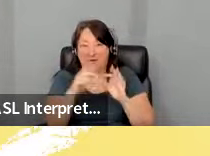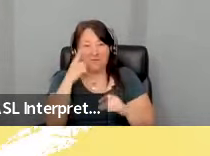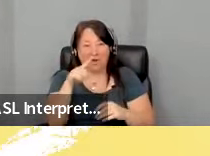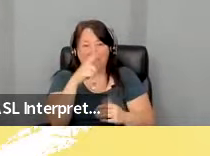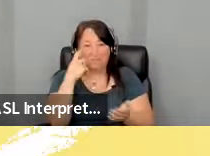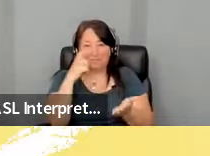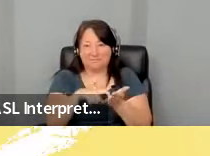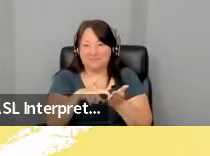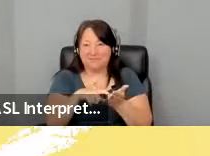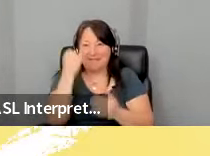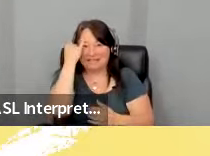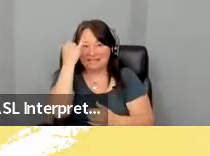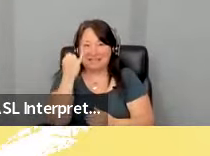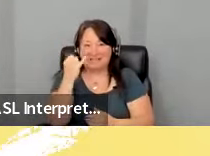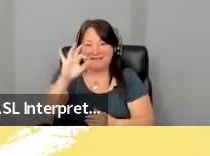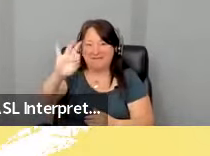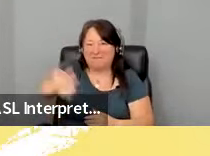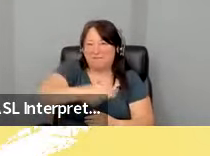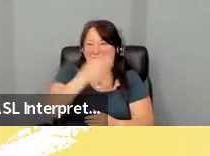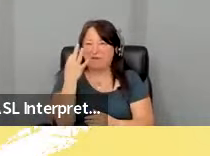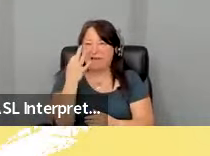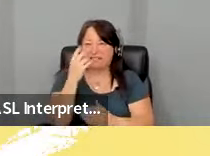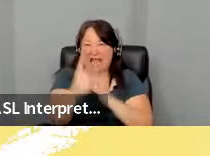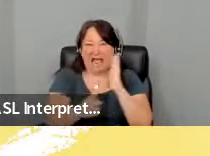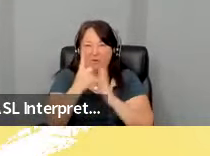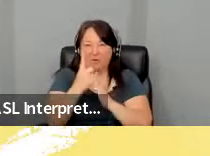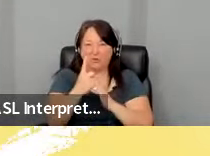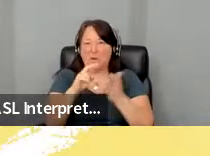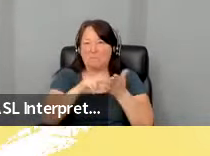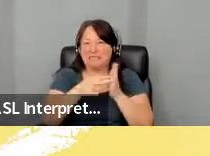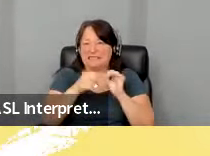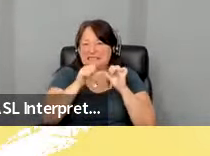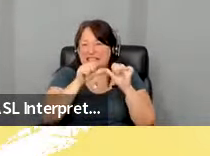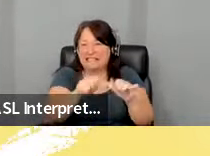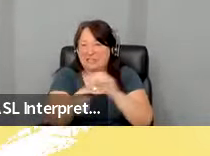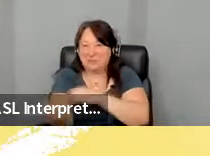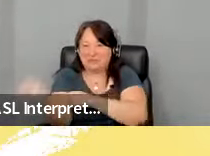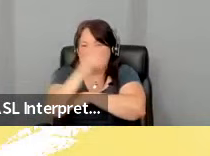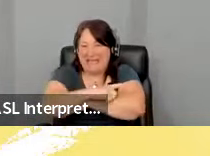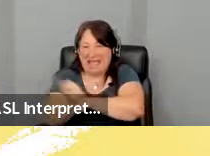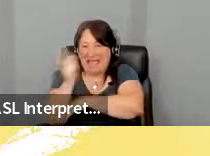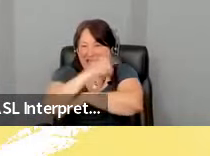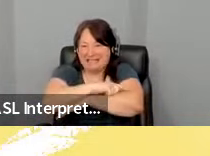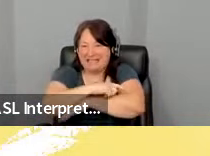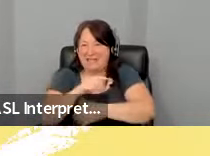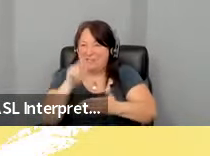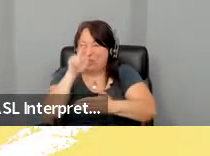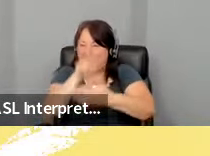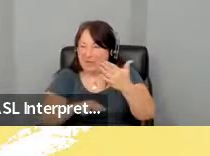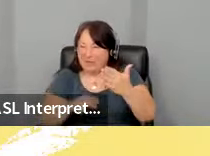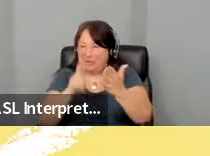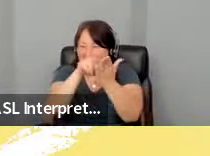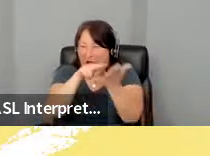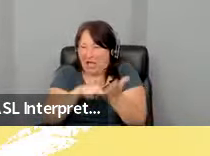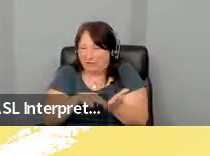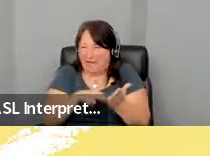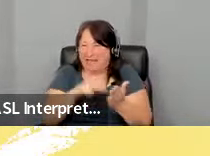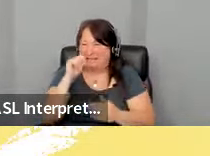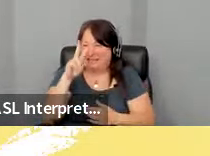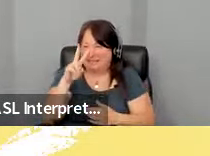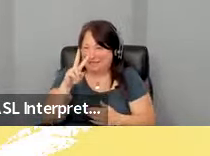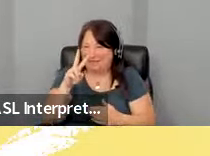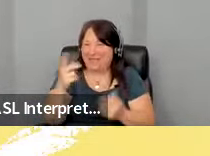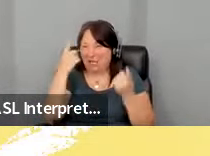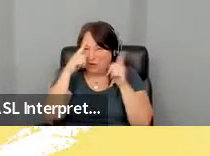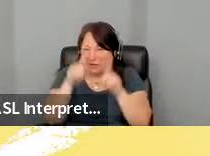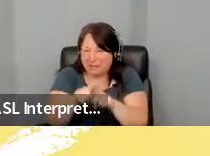is the idea of French hours or continuous days. If you look through the codified basic agreement and the television agreement, you can look